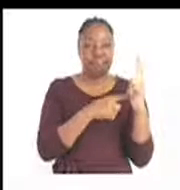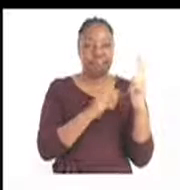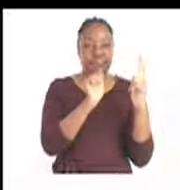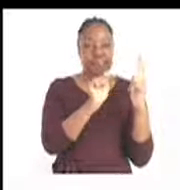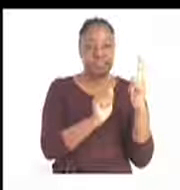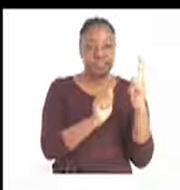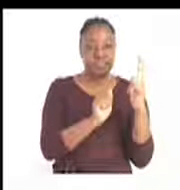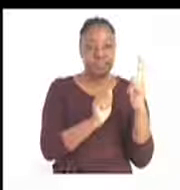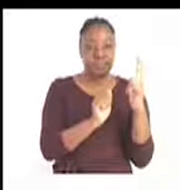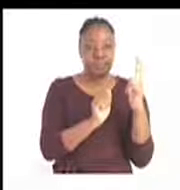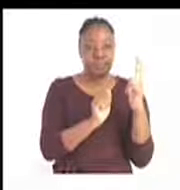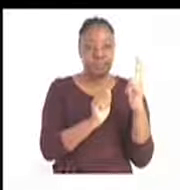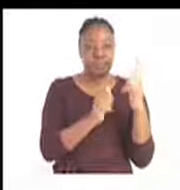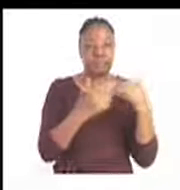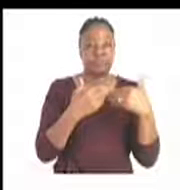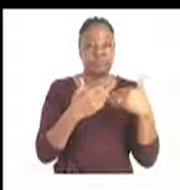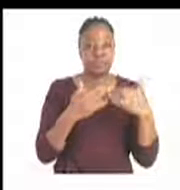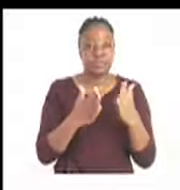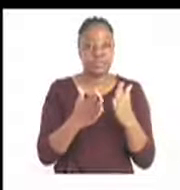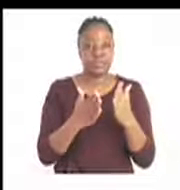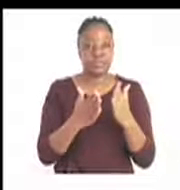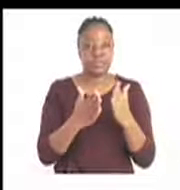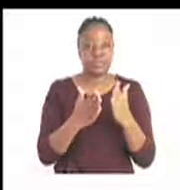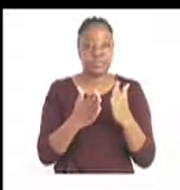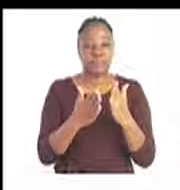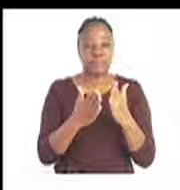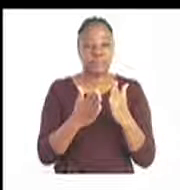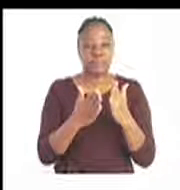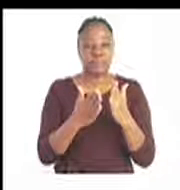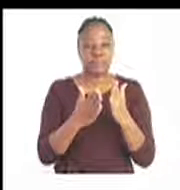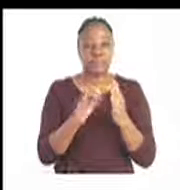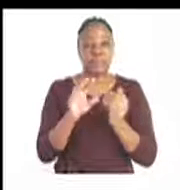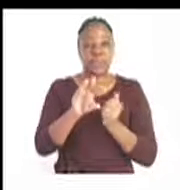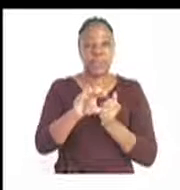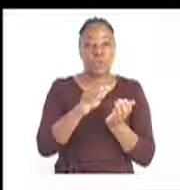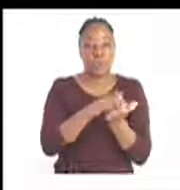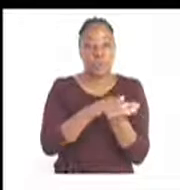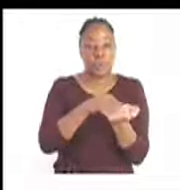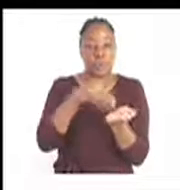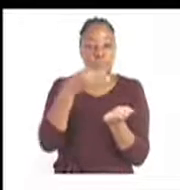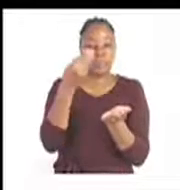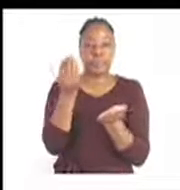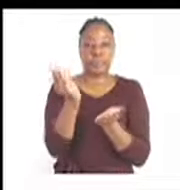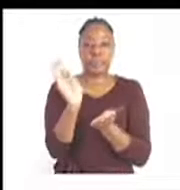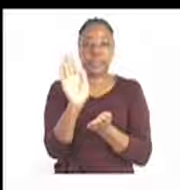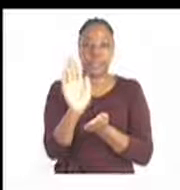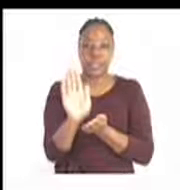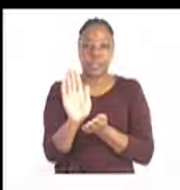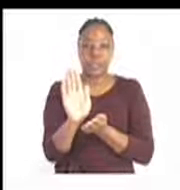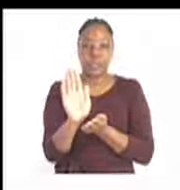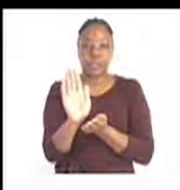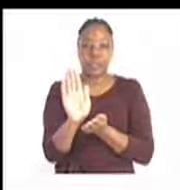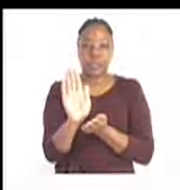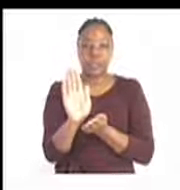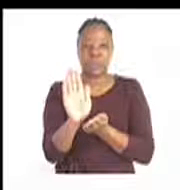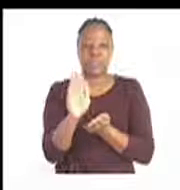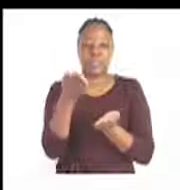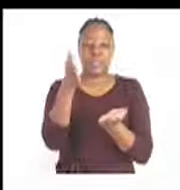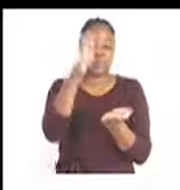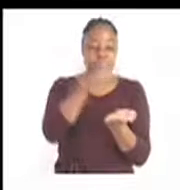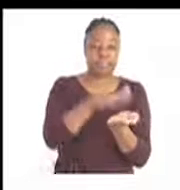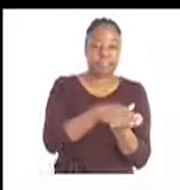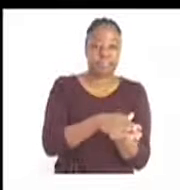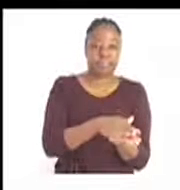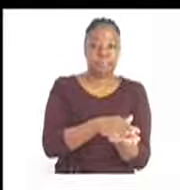and if the card that is turned over is equal to the dots on player A's board, then